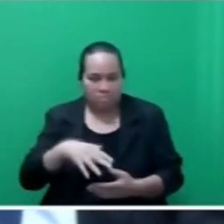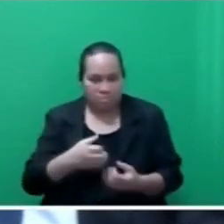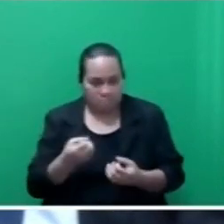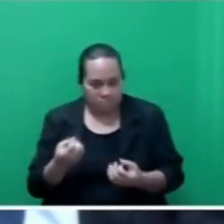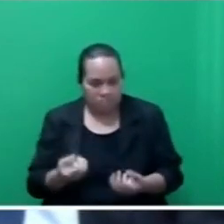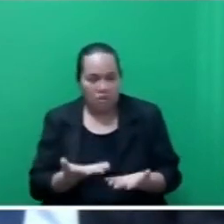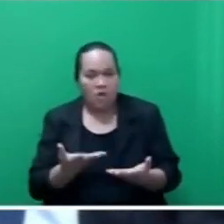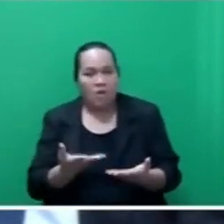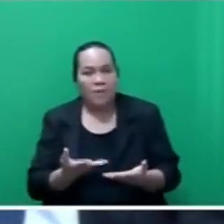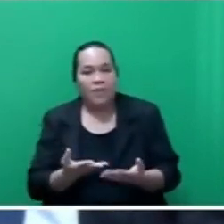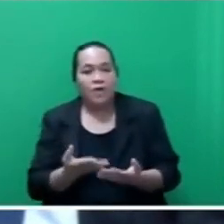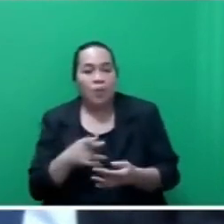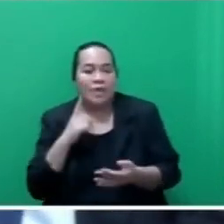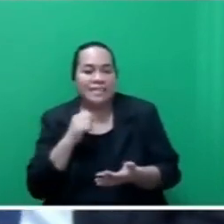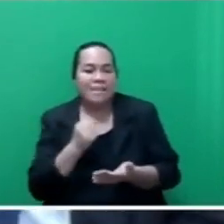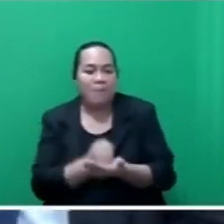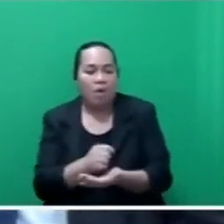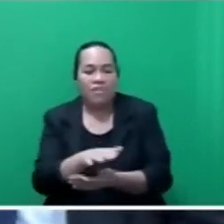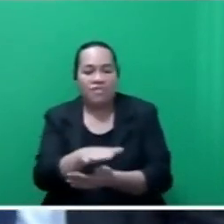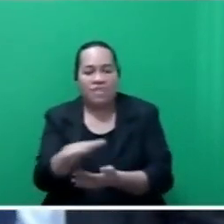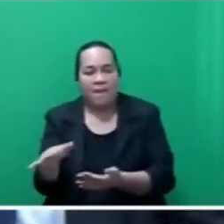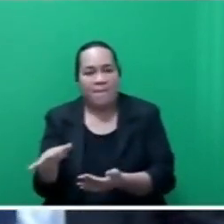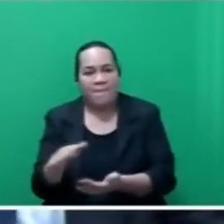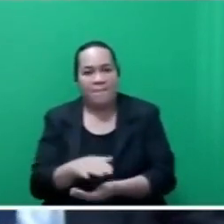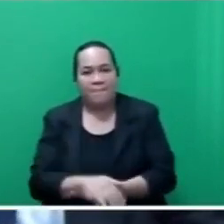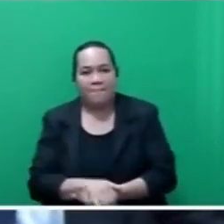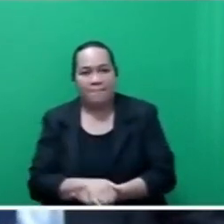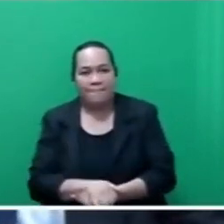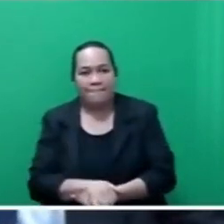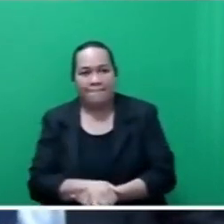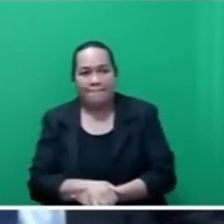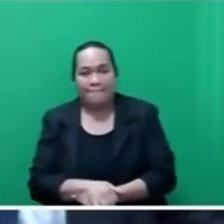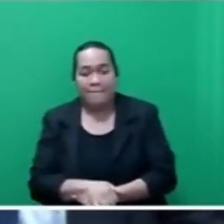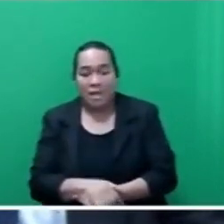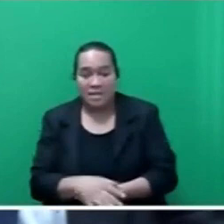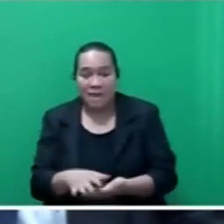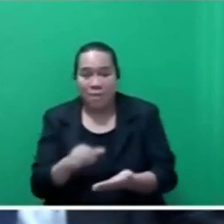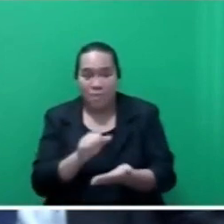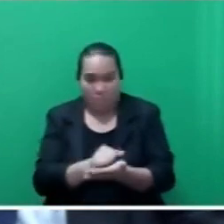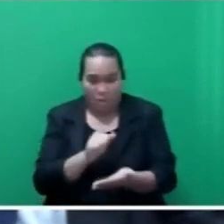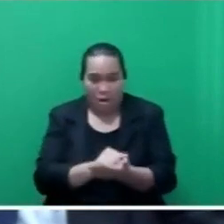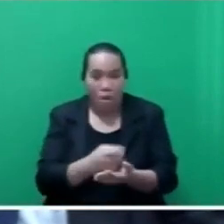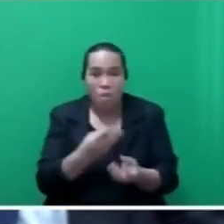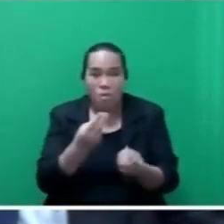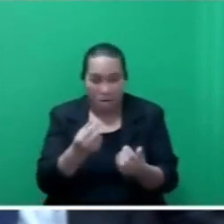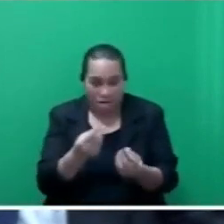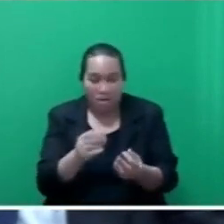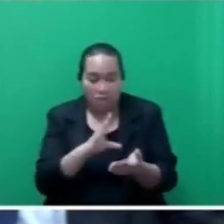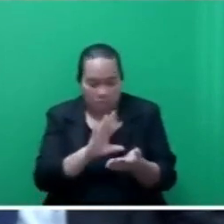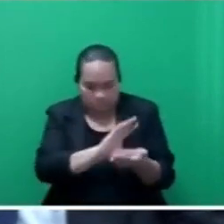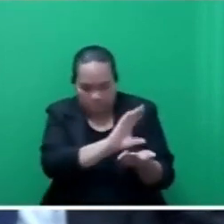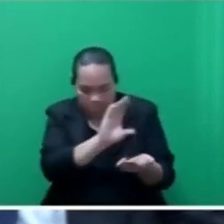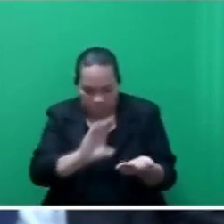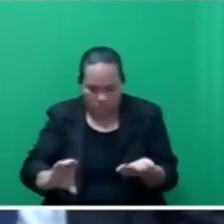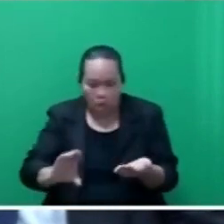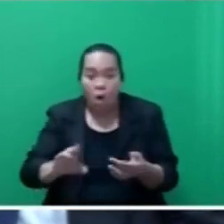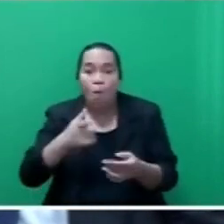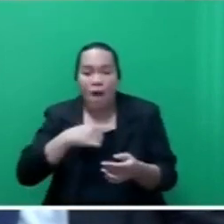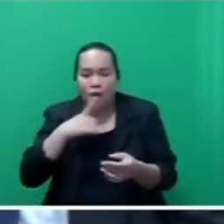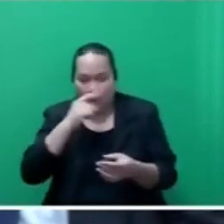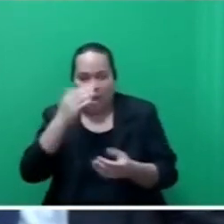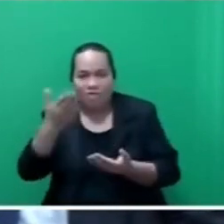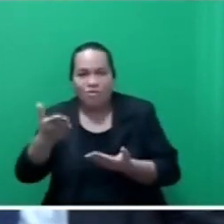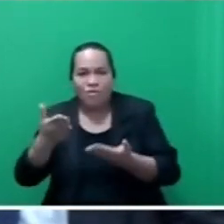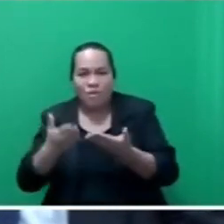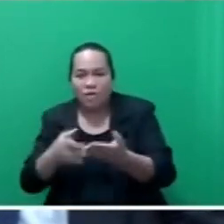them. And also the fact that appropriation has been set aside to be able to reward those who have been